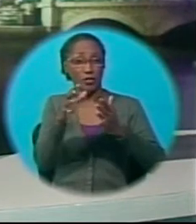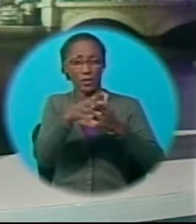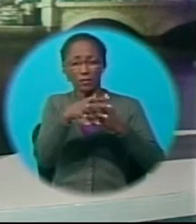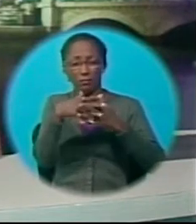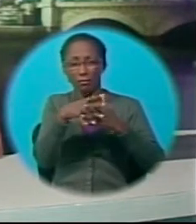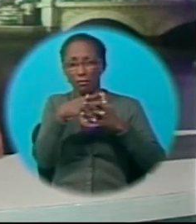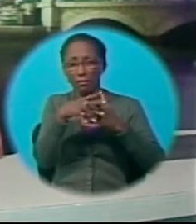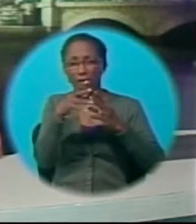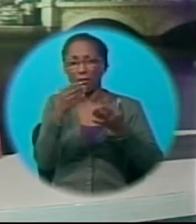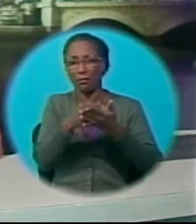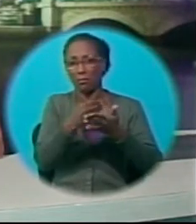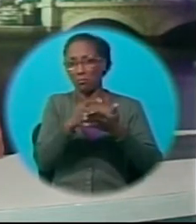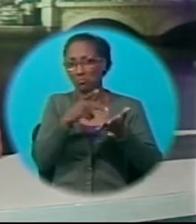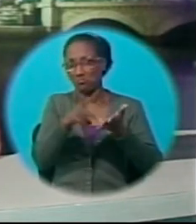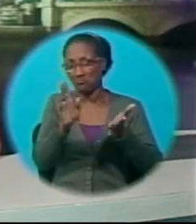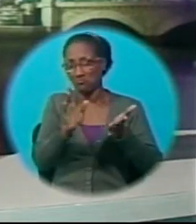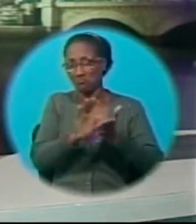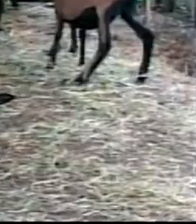off.